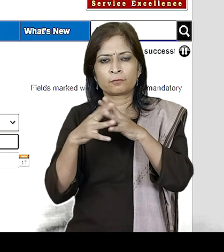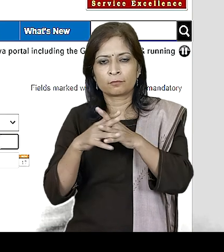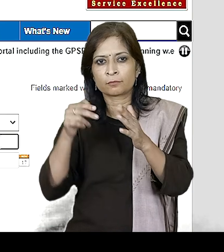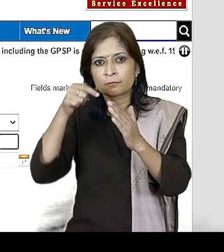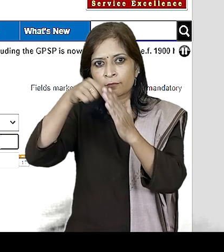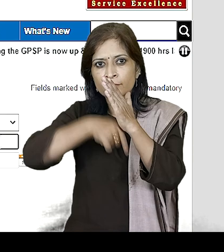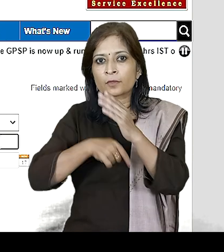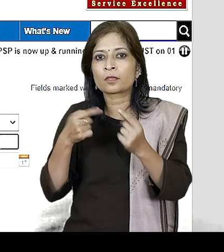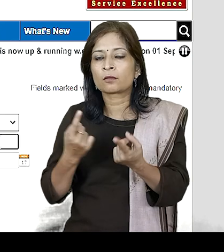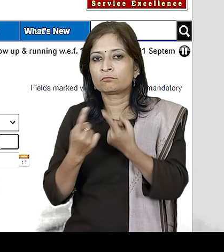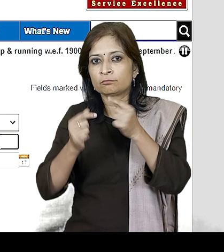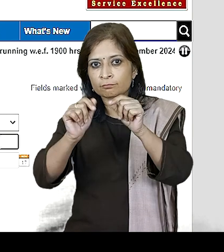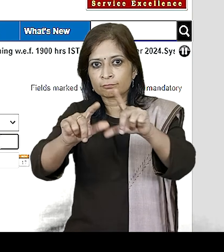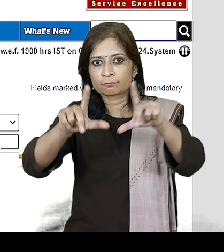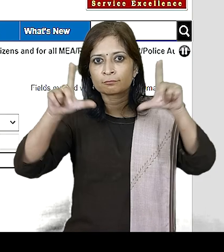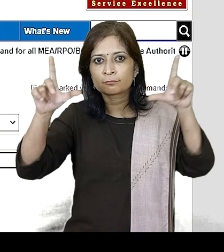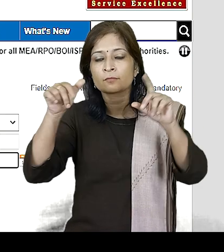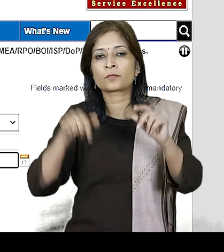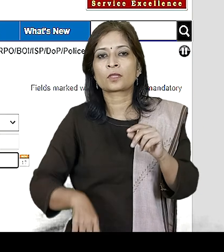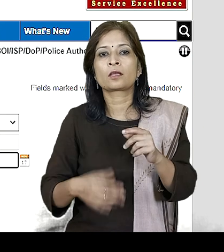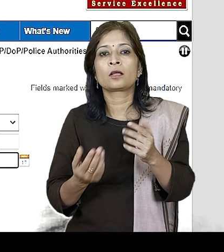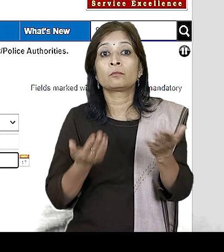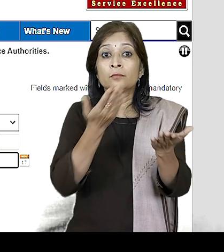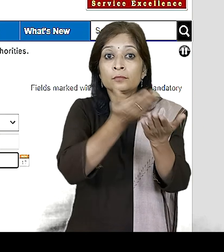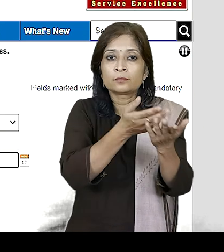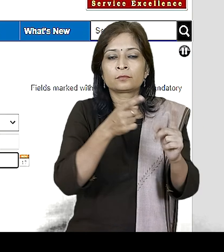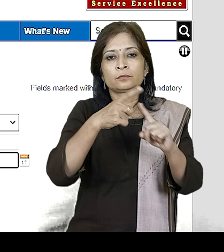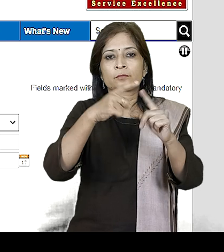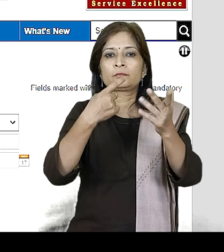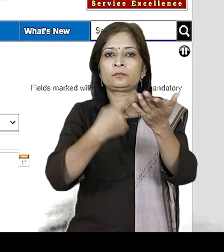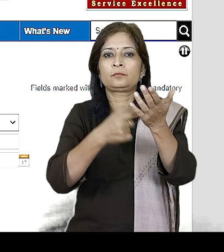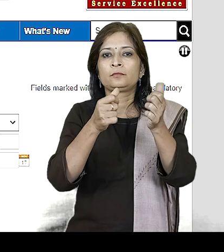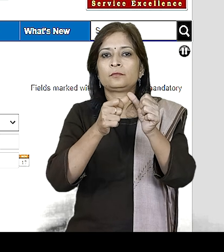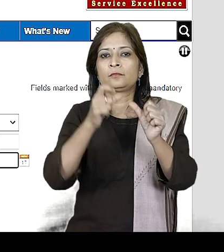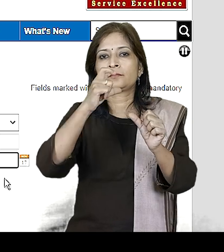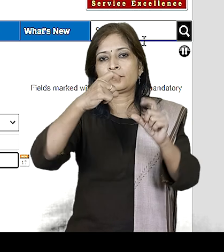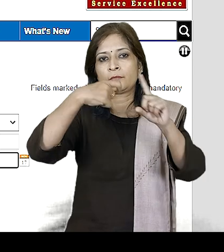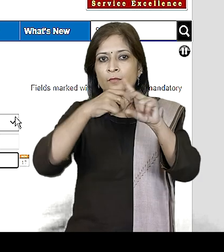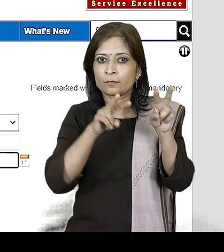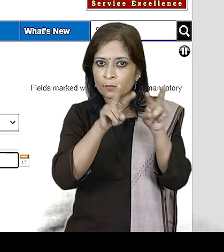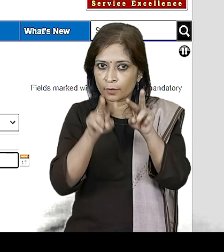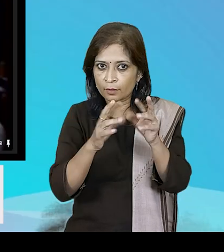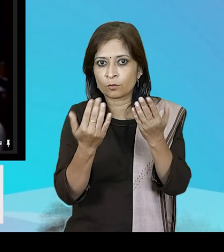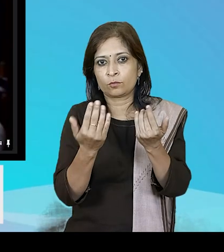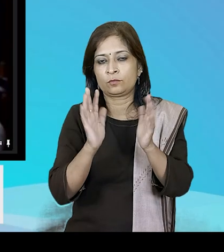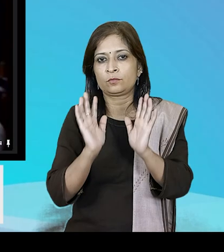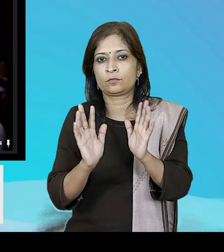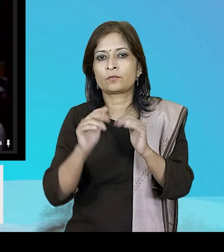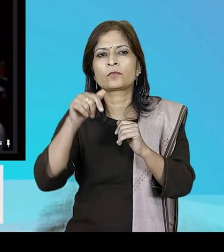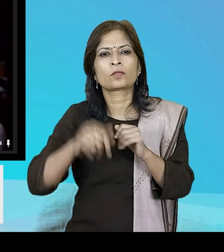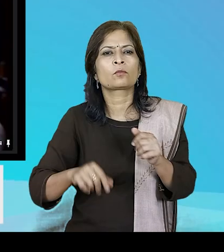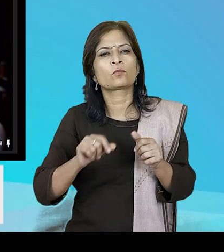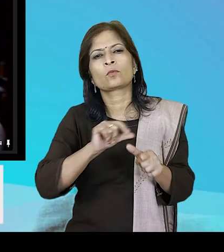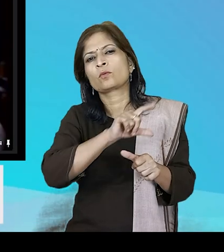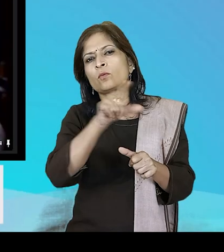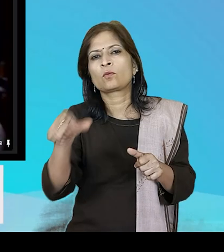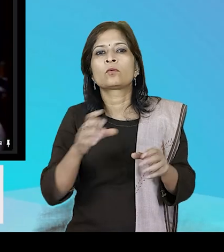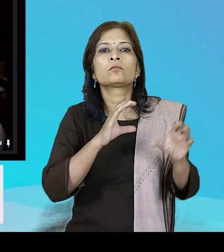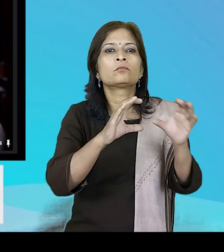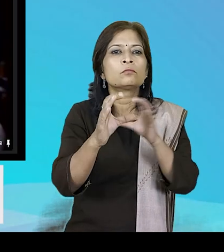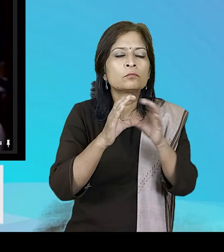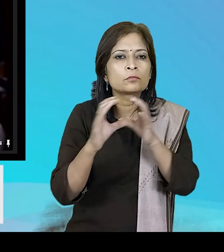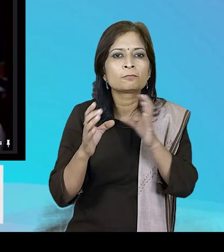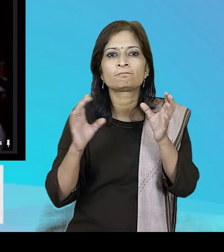tracking facility over there. Okay. And again, one thing that I would like to state is that all